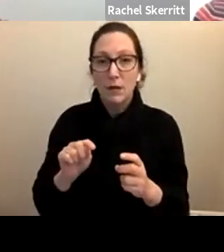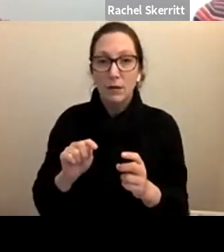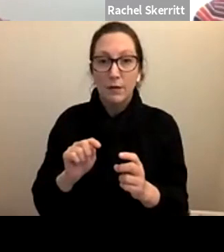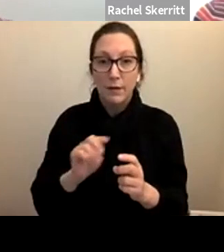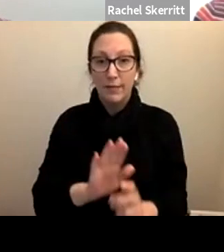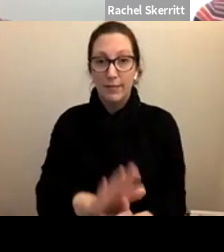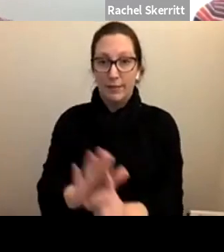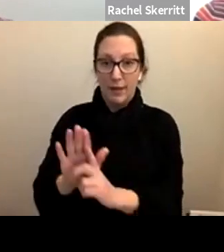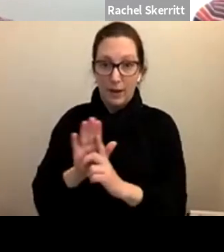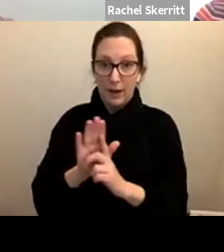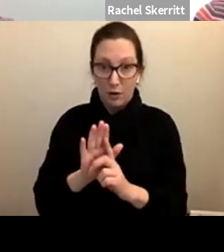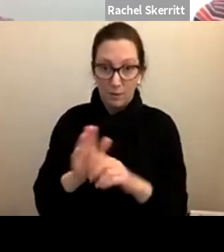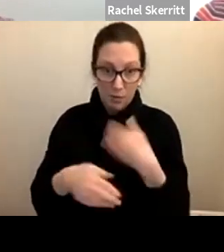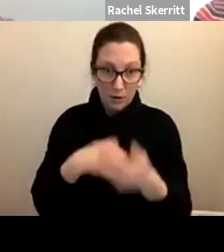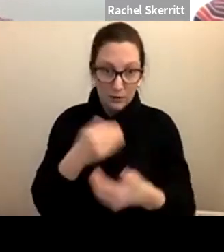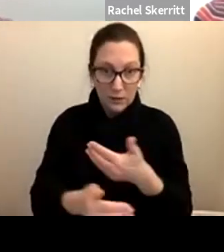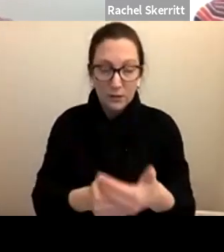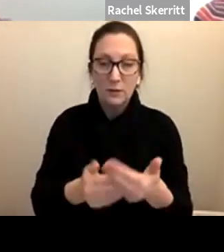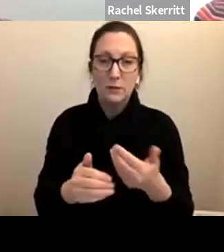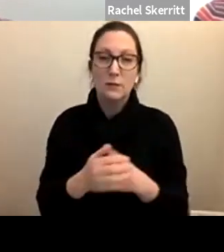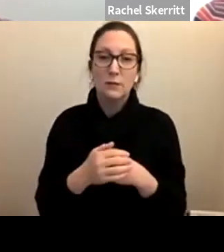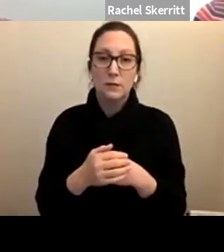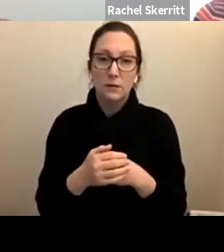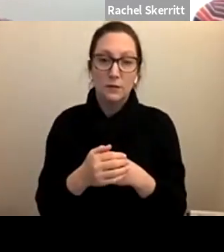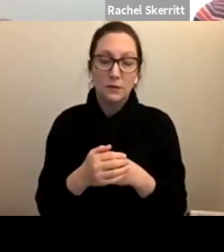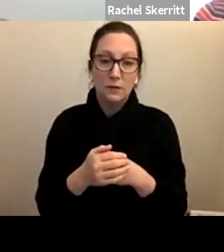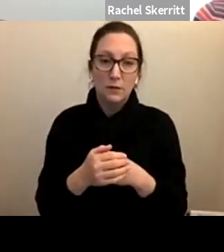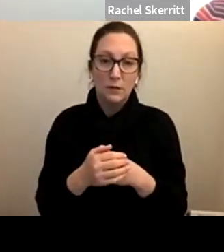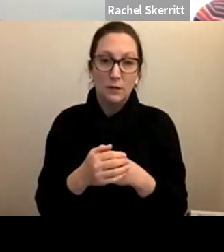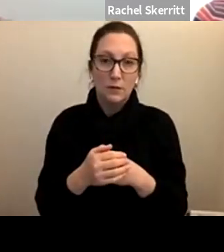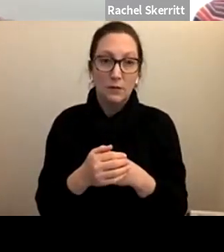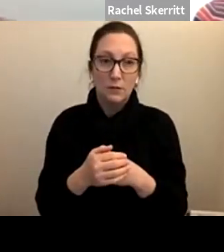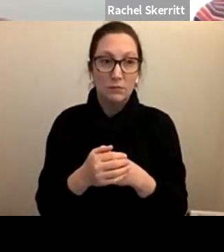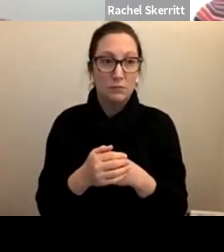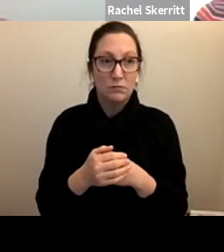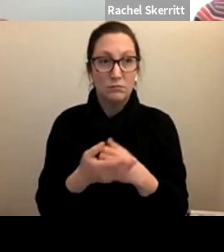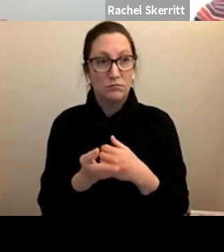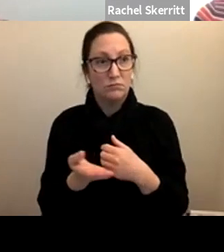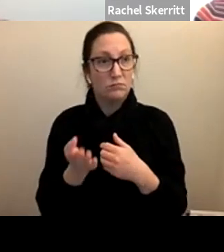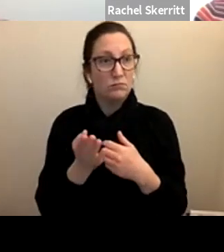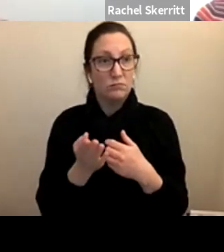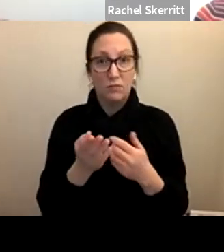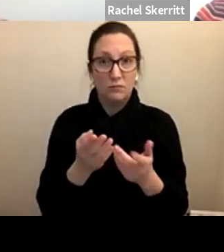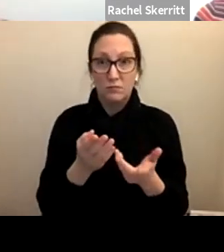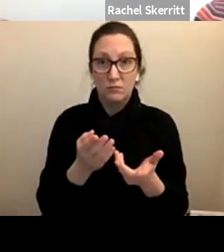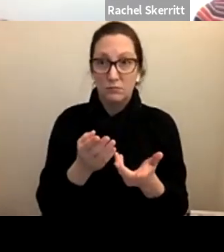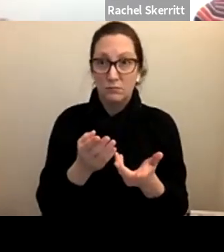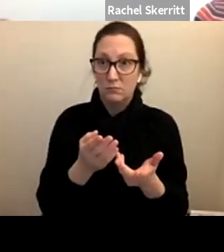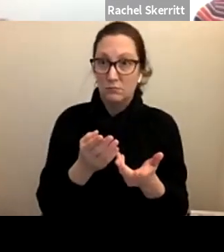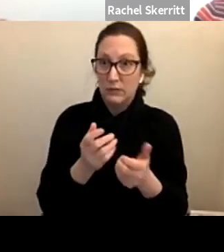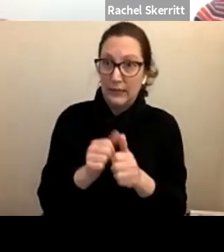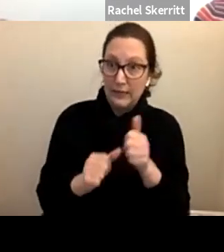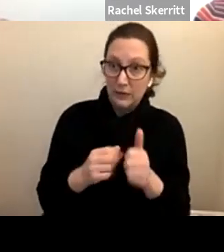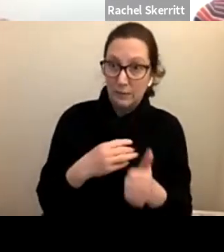how they are proceeding. What, if anything, has struck you as something you would like to look at, in